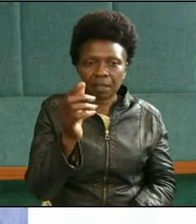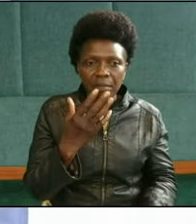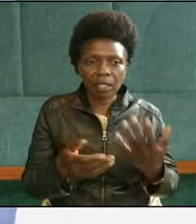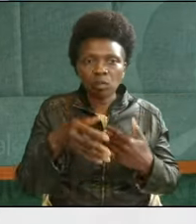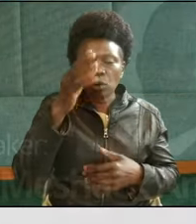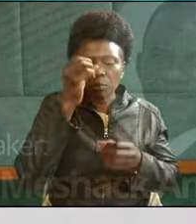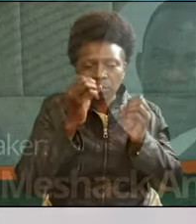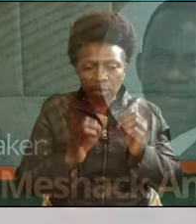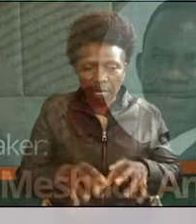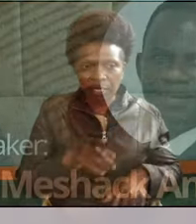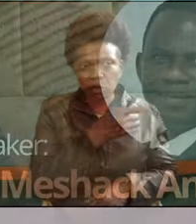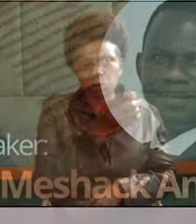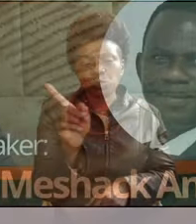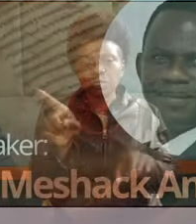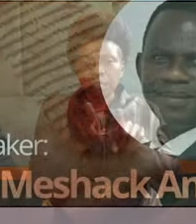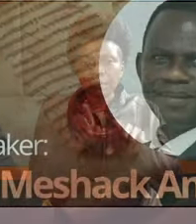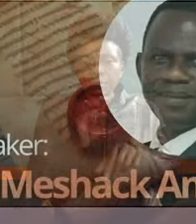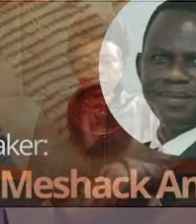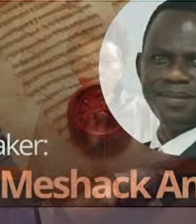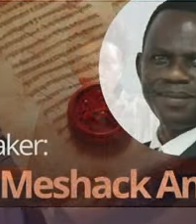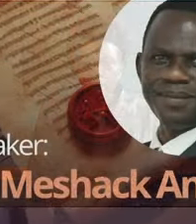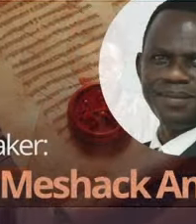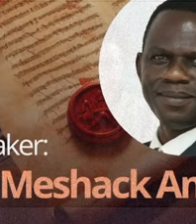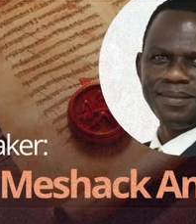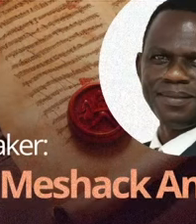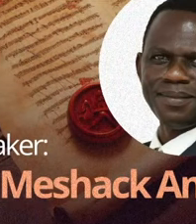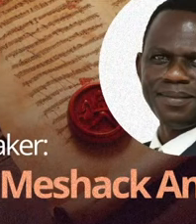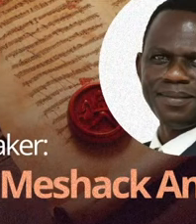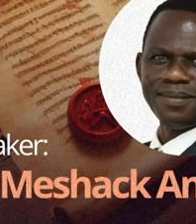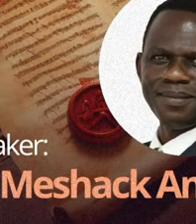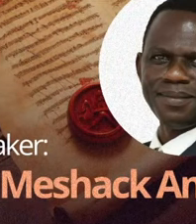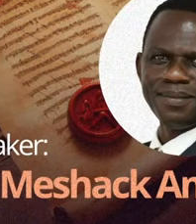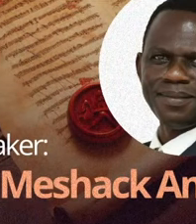bless you as we sing our last song.